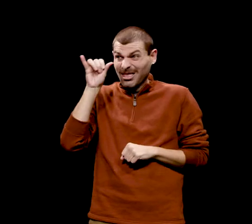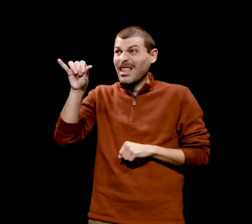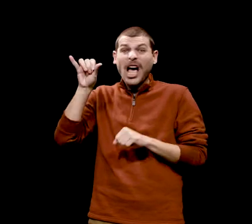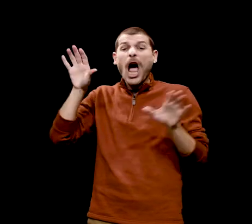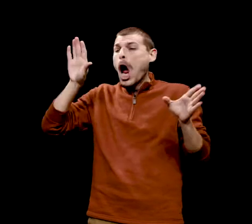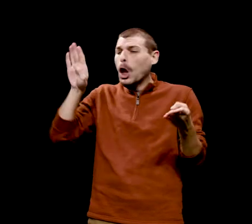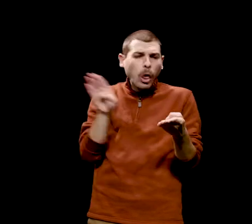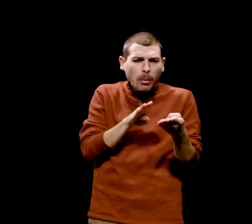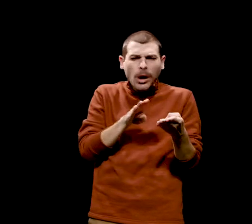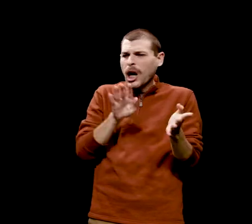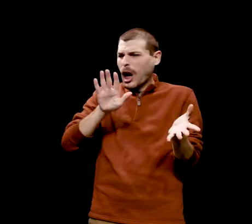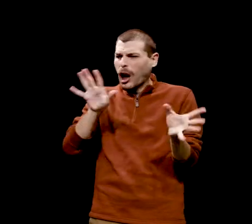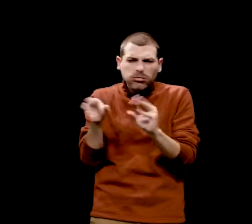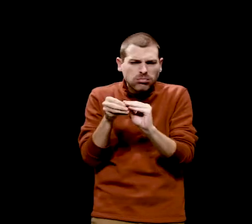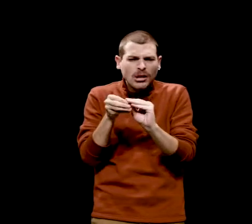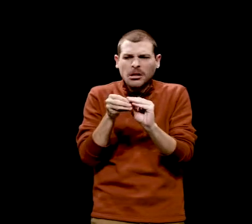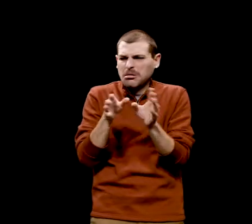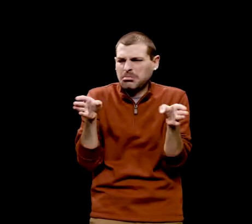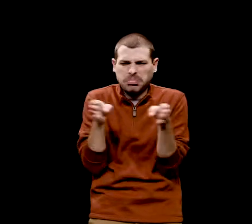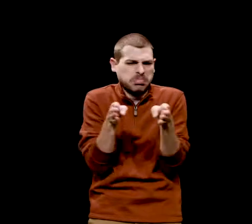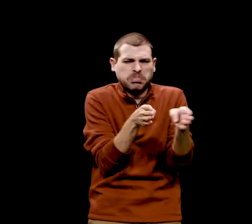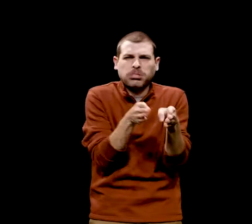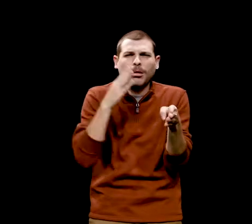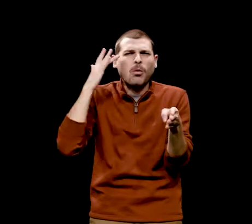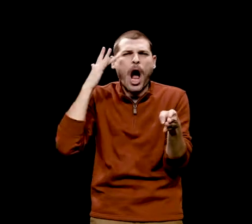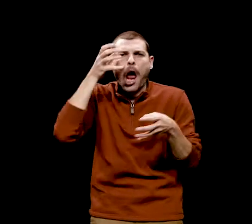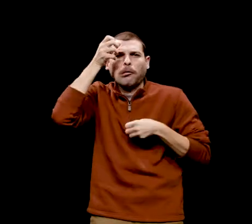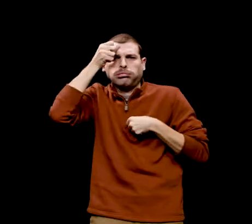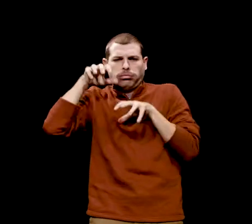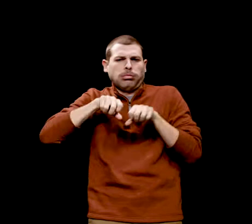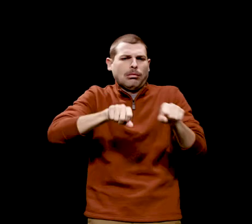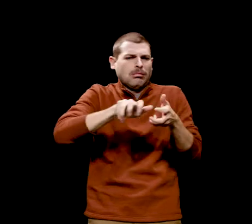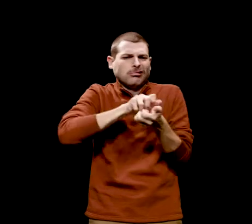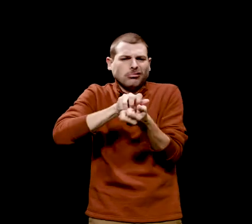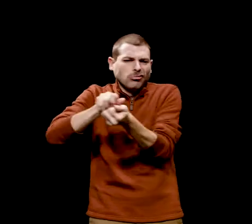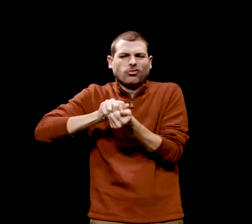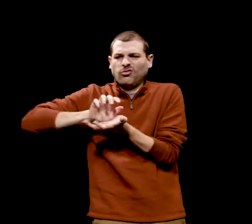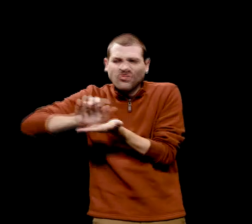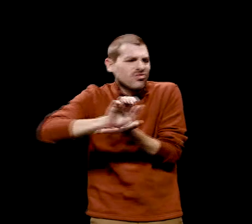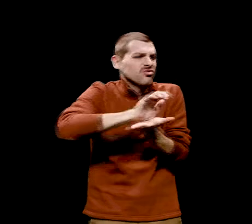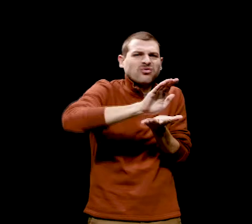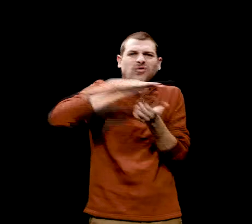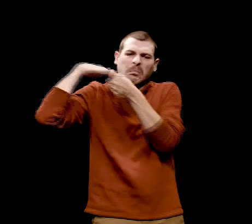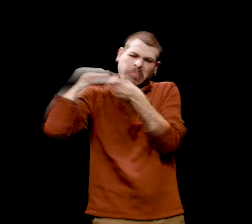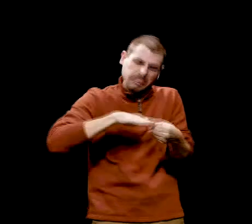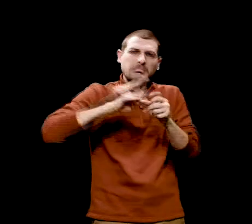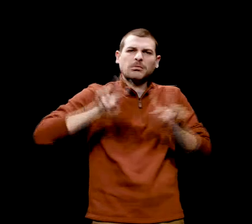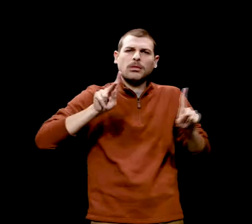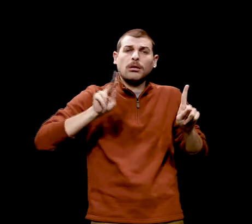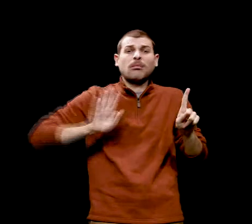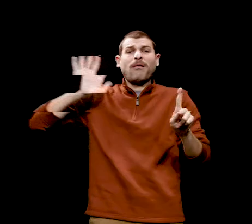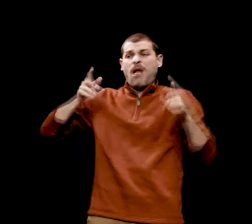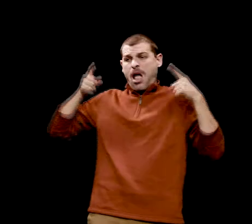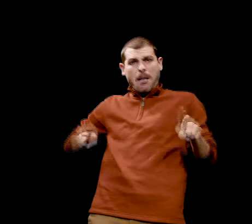was founded as a white utopian state, and colonialism is still doing grave damage in the form of gentrification and displacement of Black